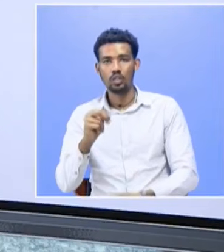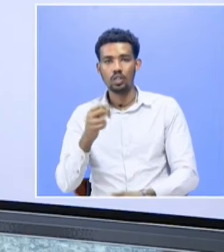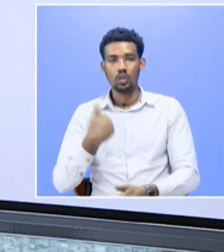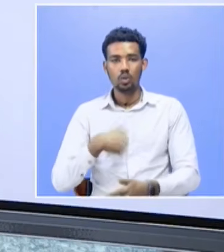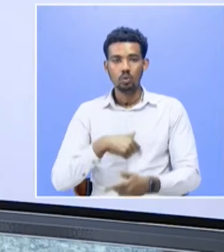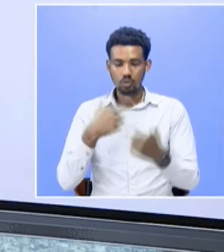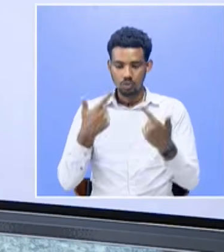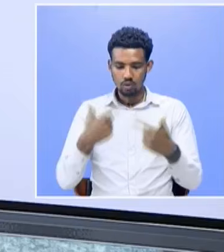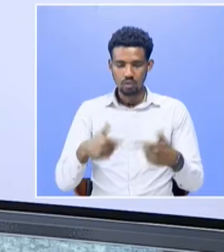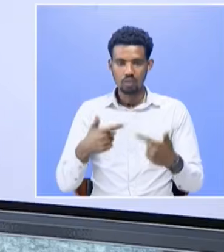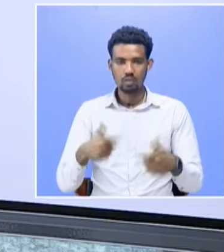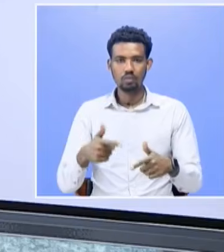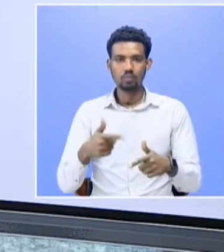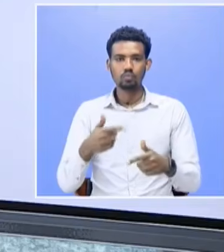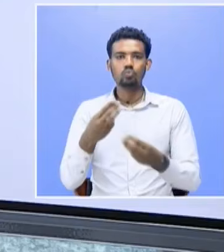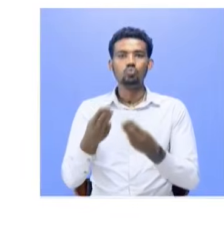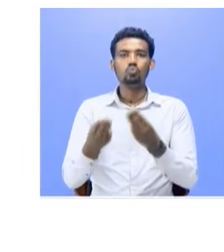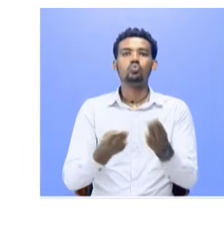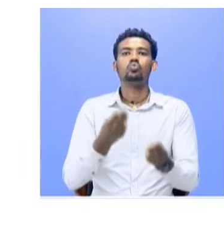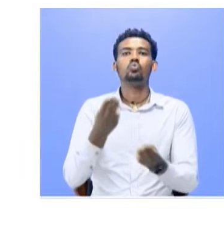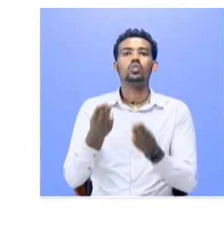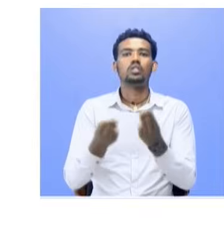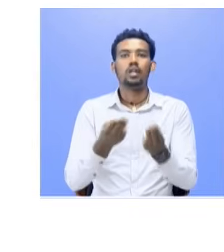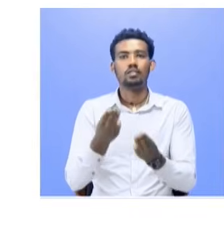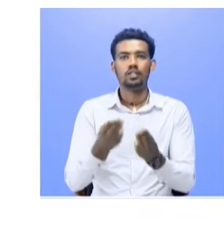place, for surface,